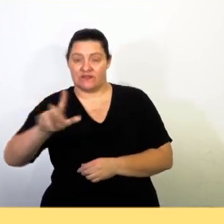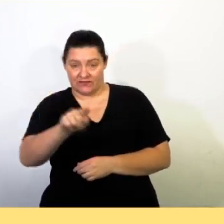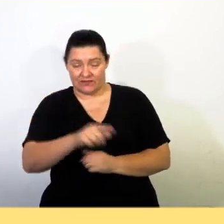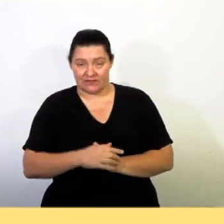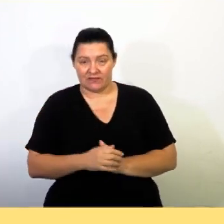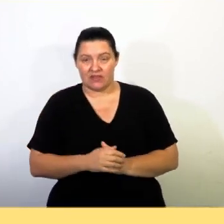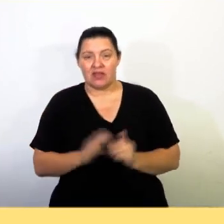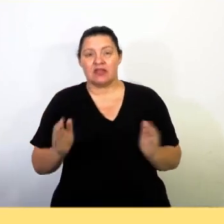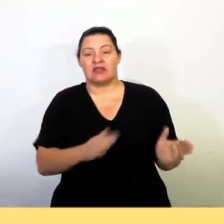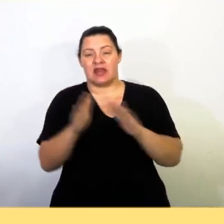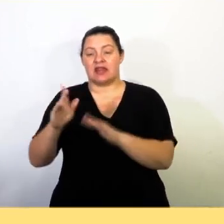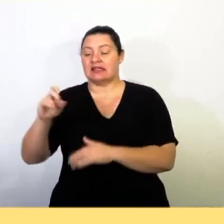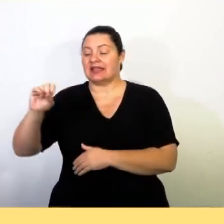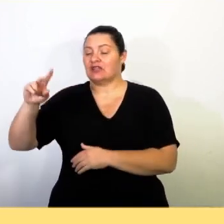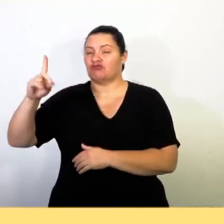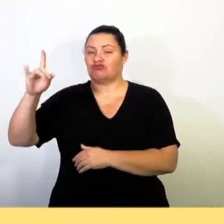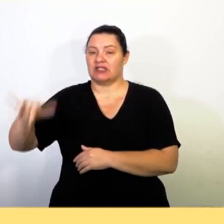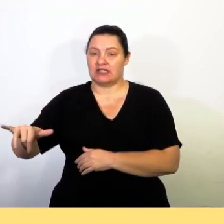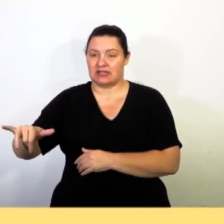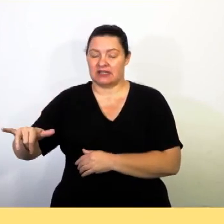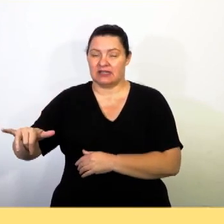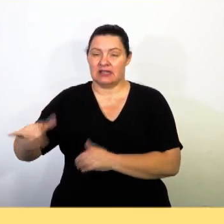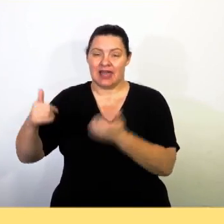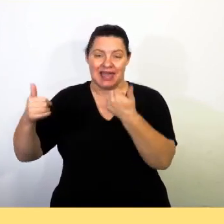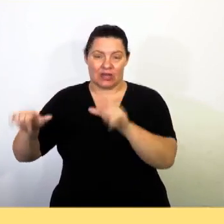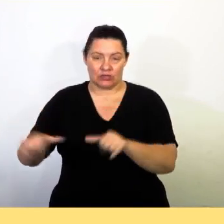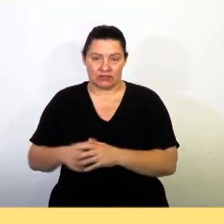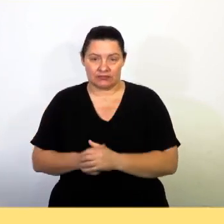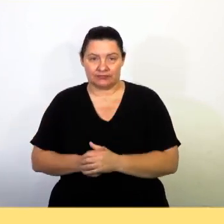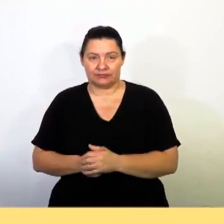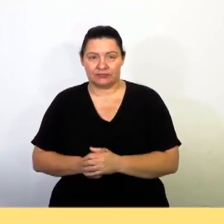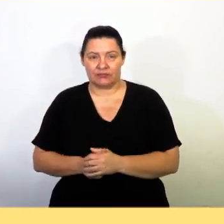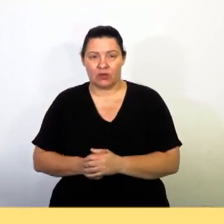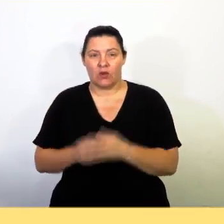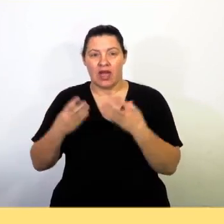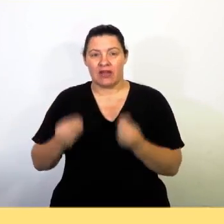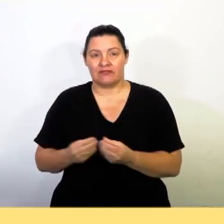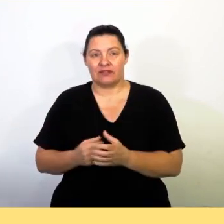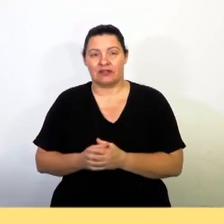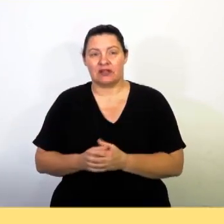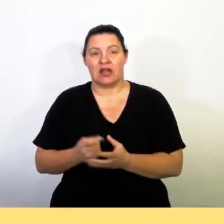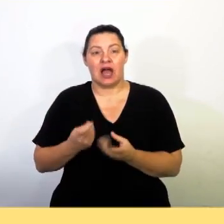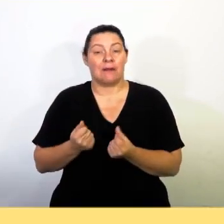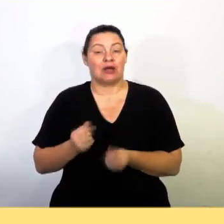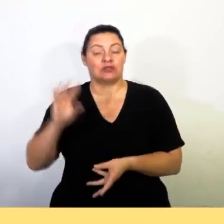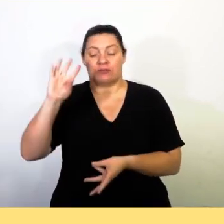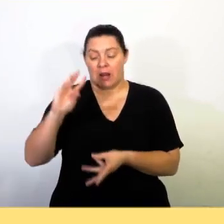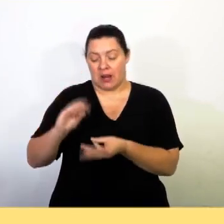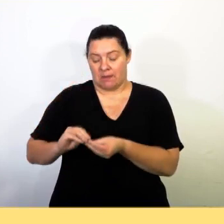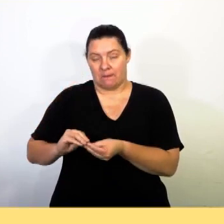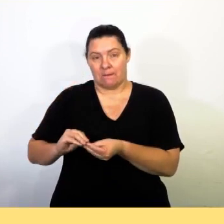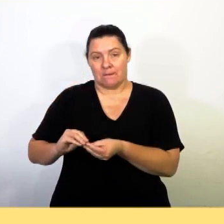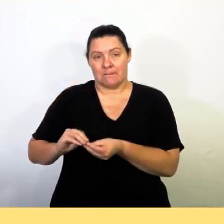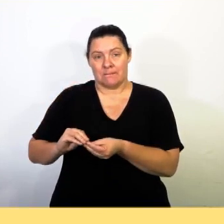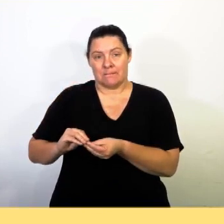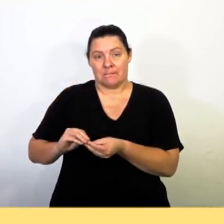275. And then when you come to your sundry accounts, you will have an amount.